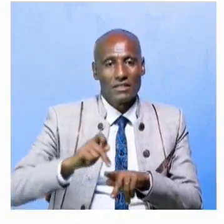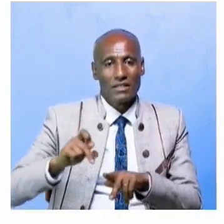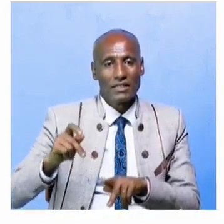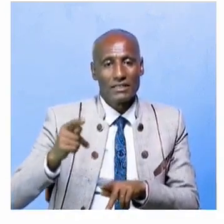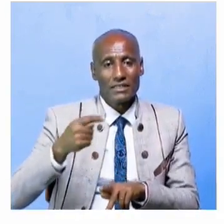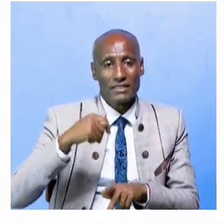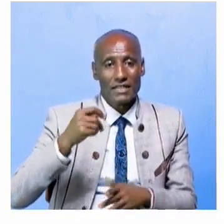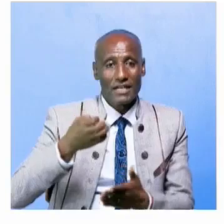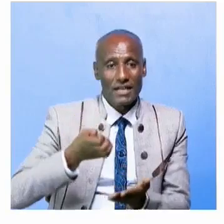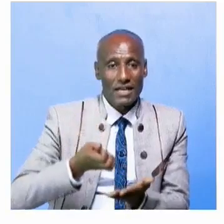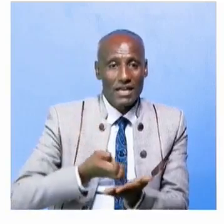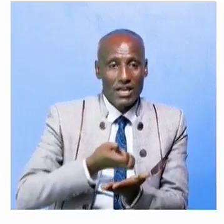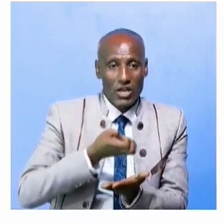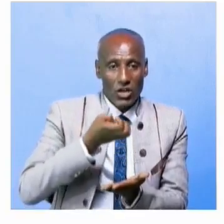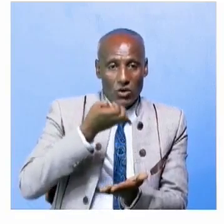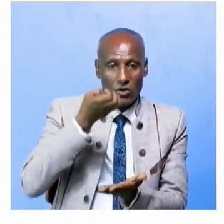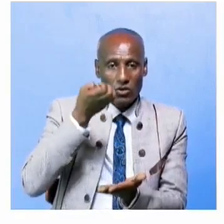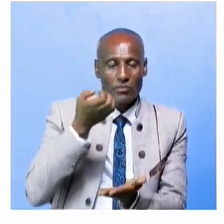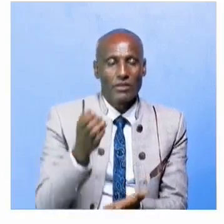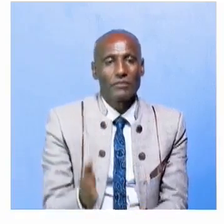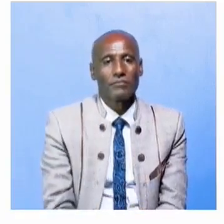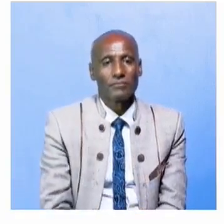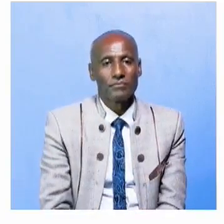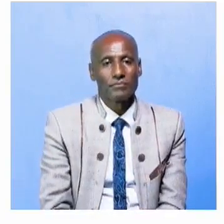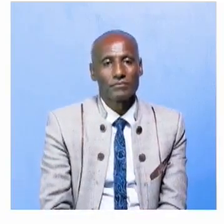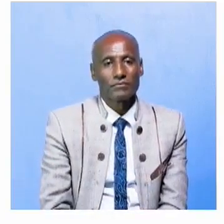the economy.